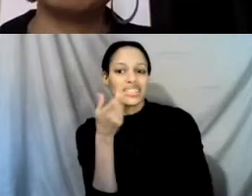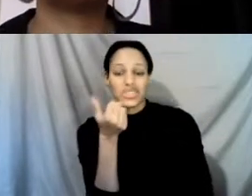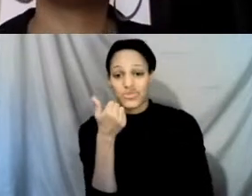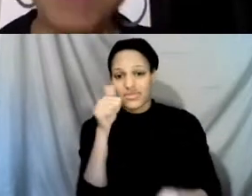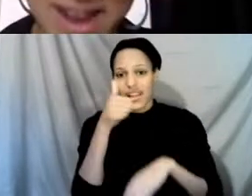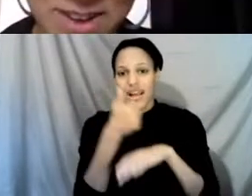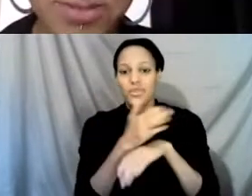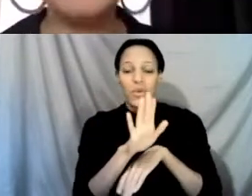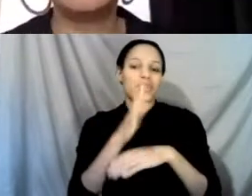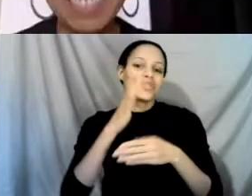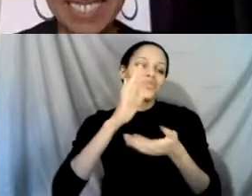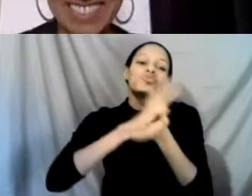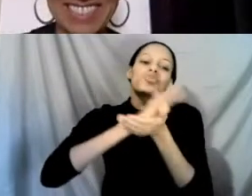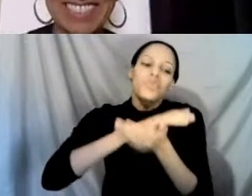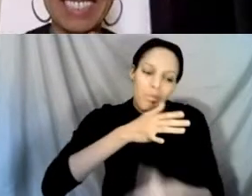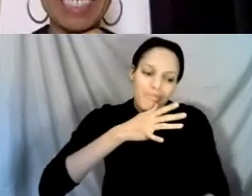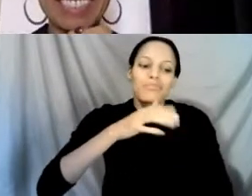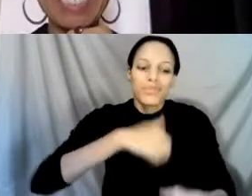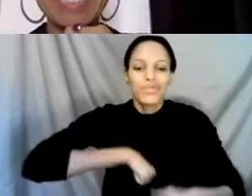your school mama proud.